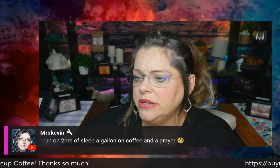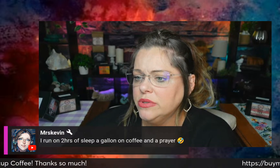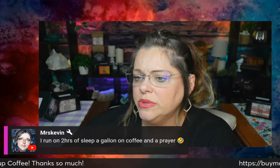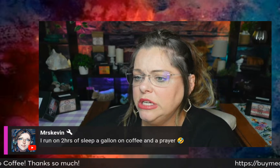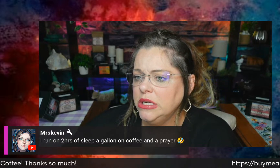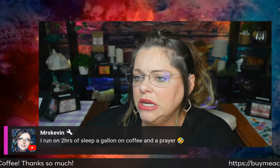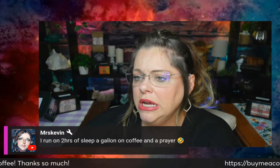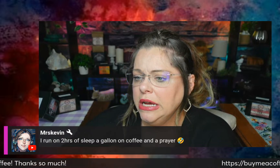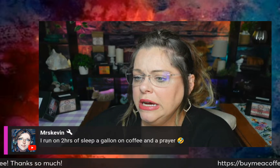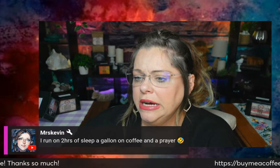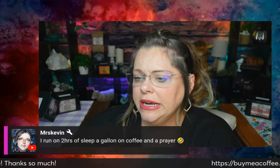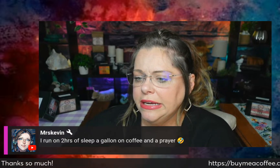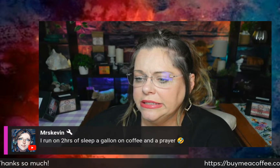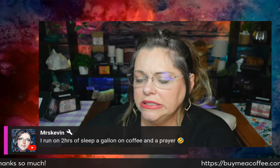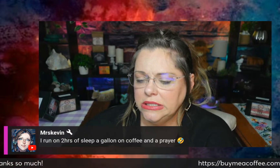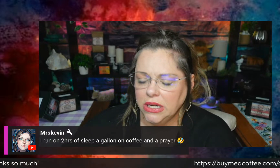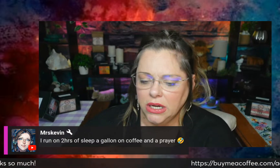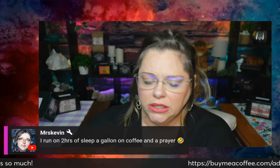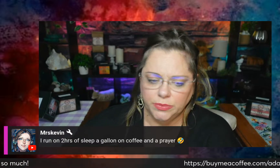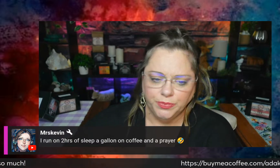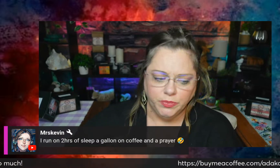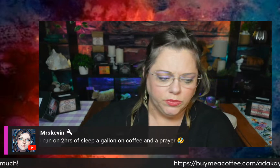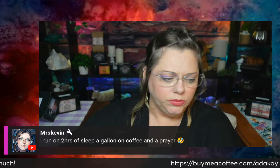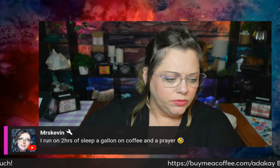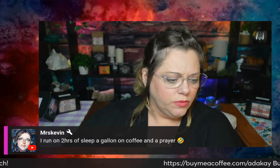handed down to me. And